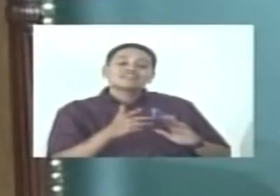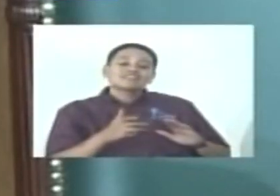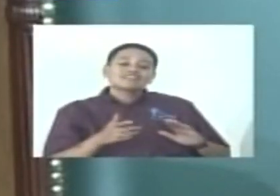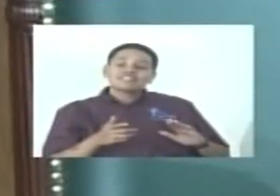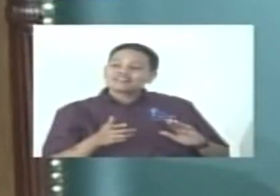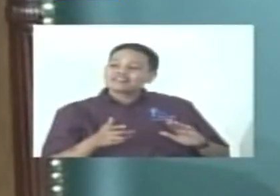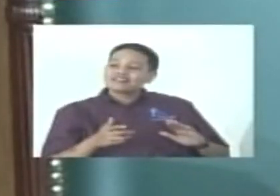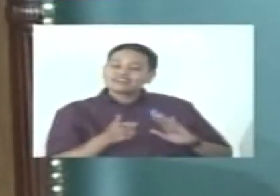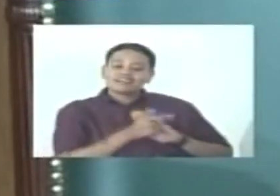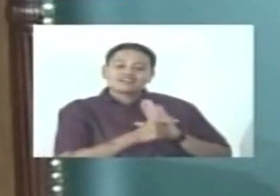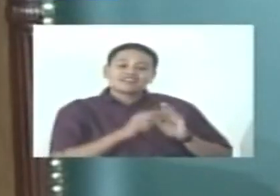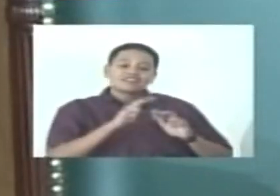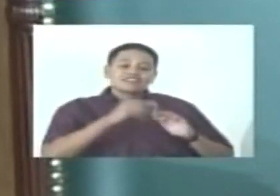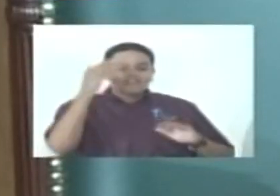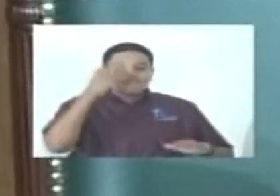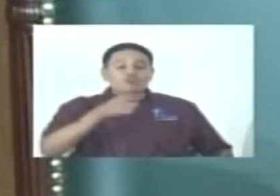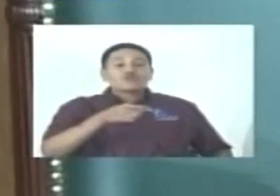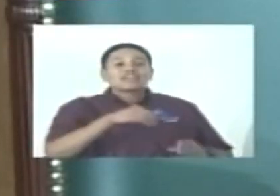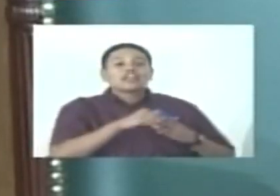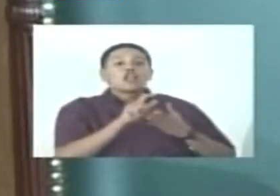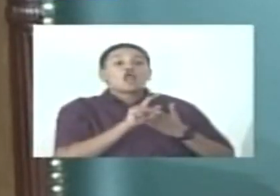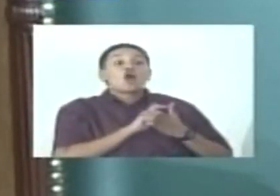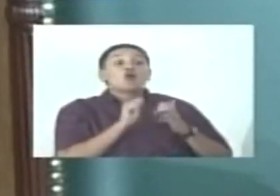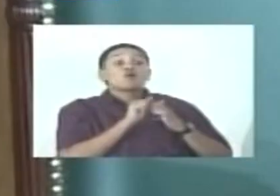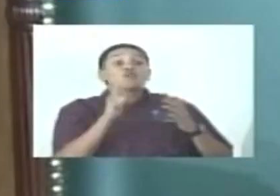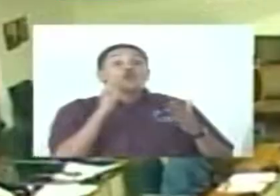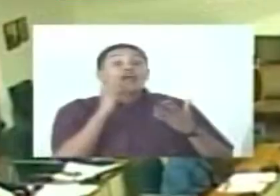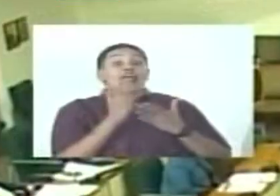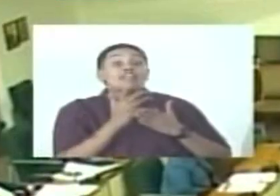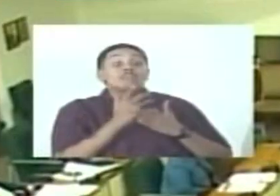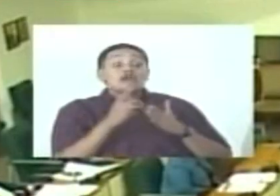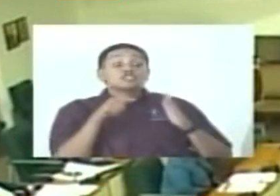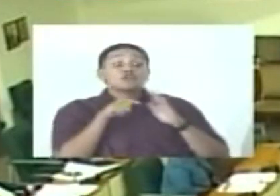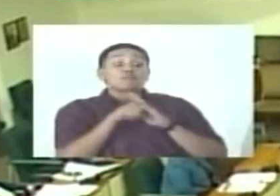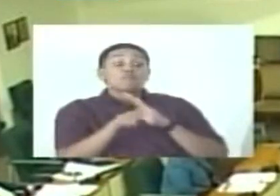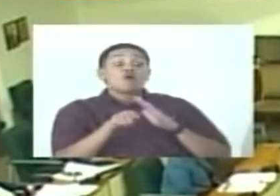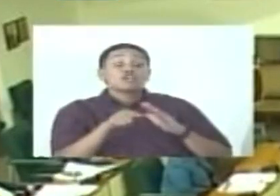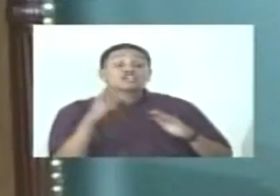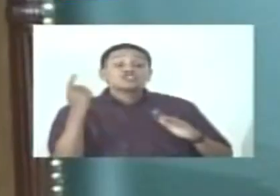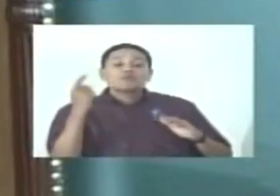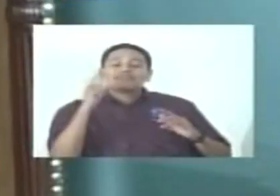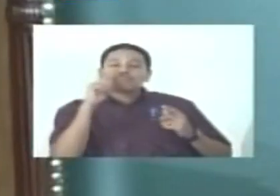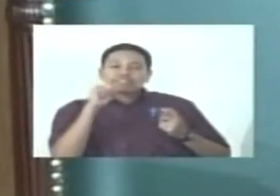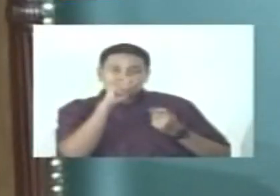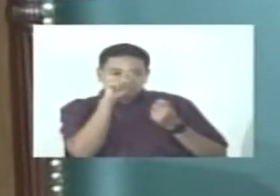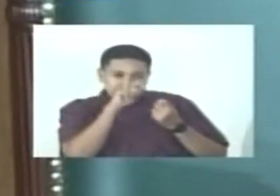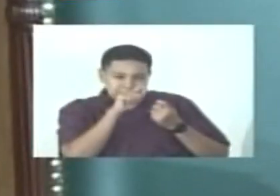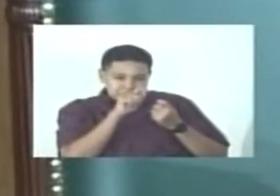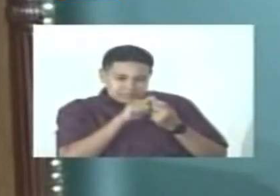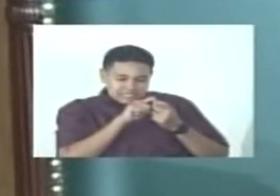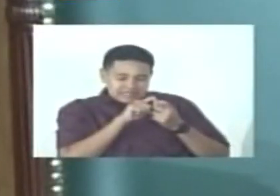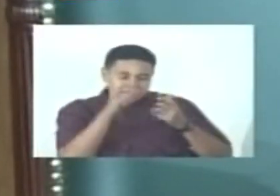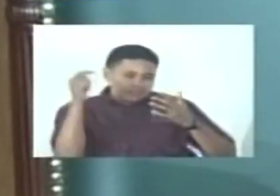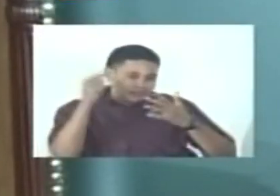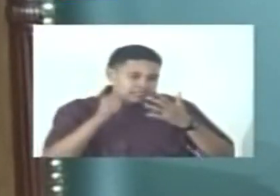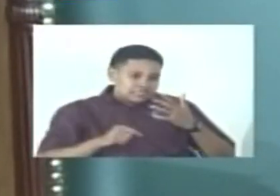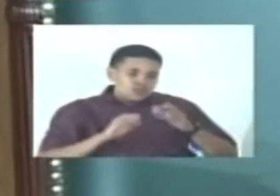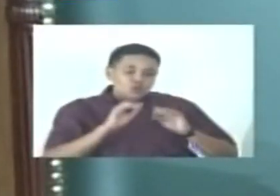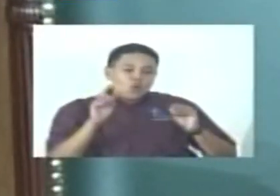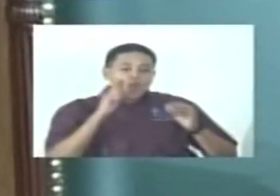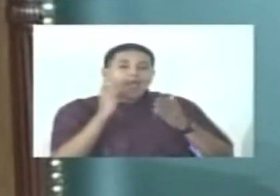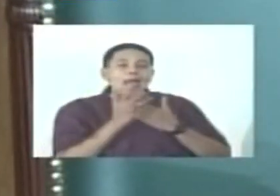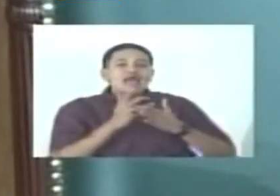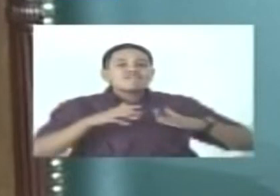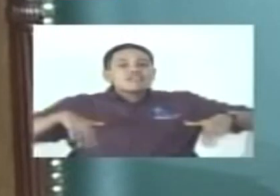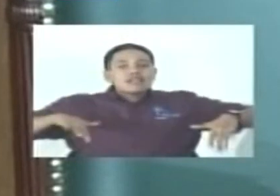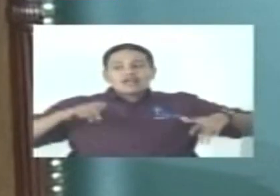in front of you now. In law, without the evidence, murder is something peculiar and particular. And there is no evidence yet